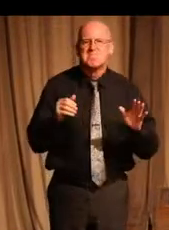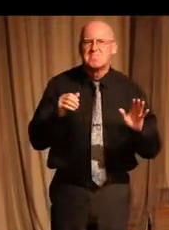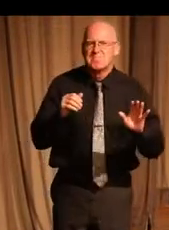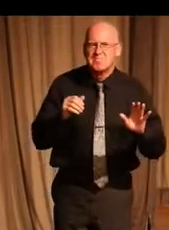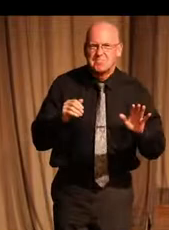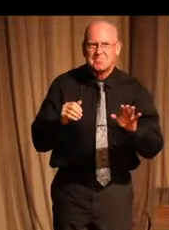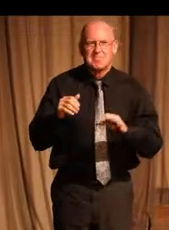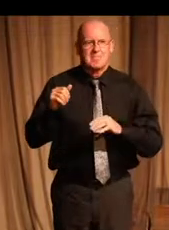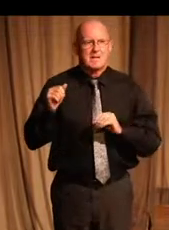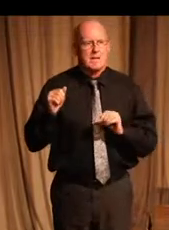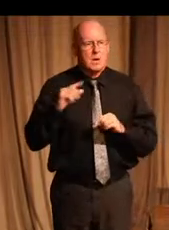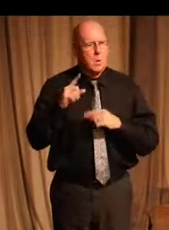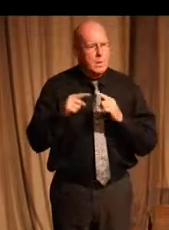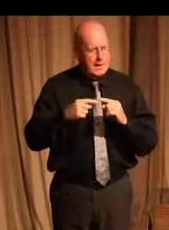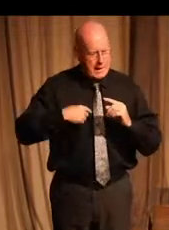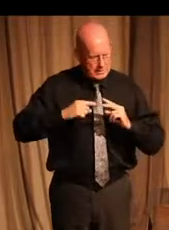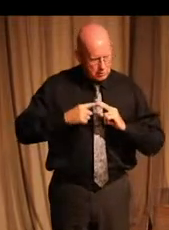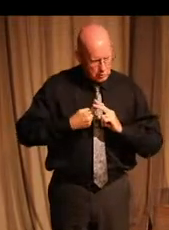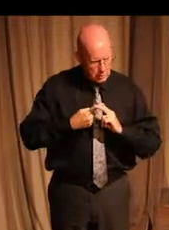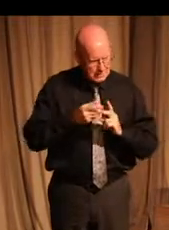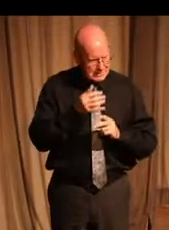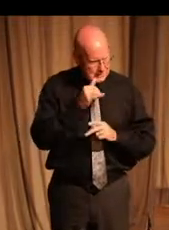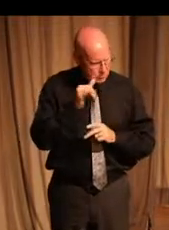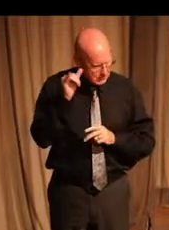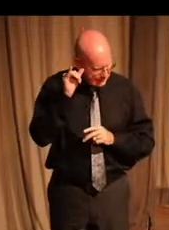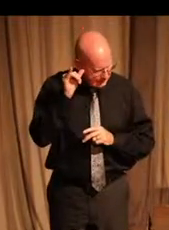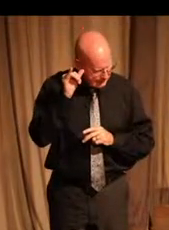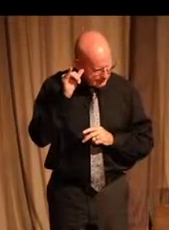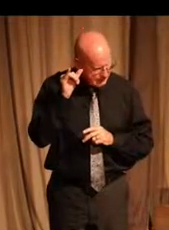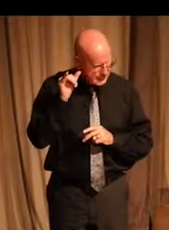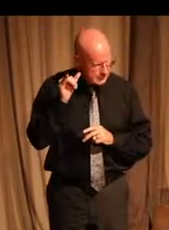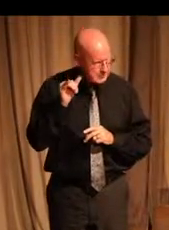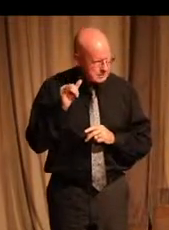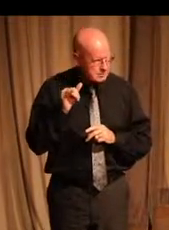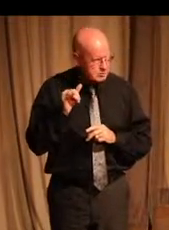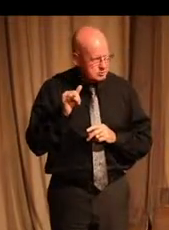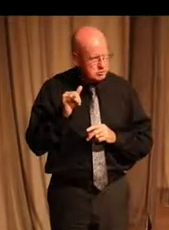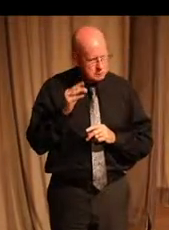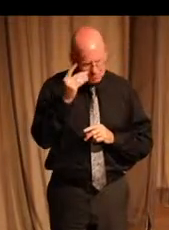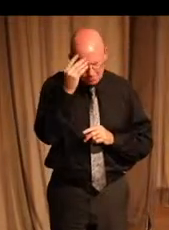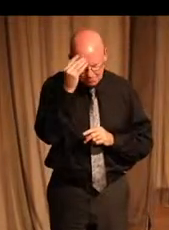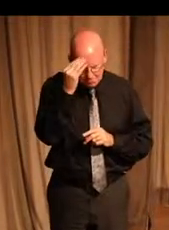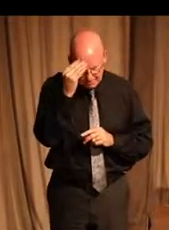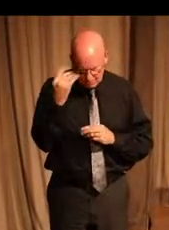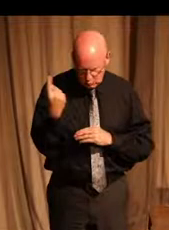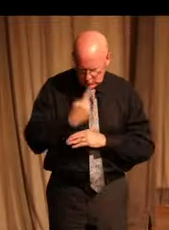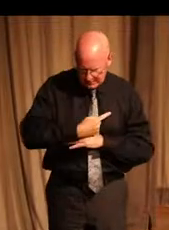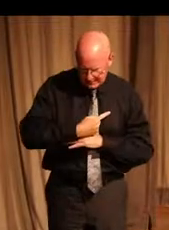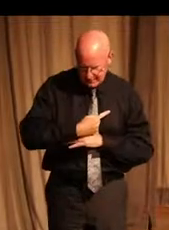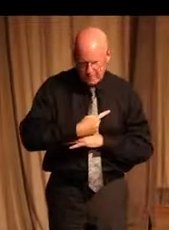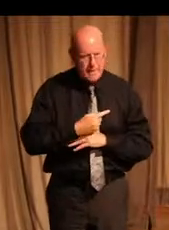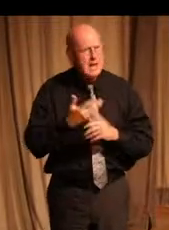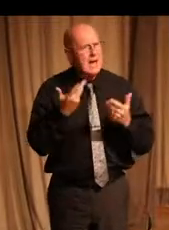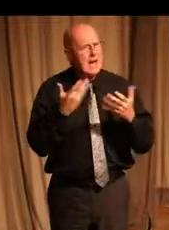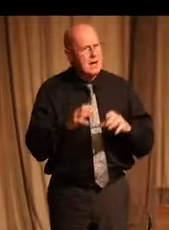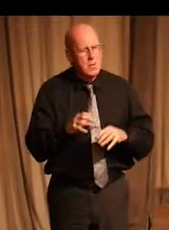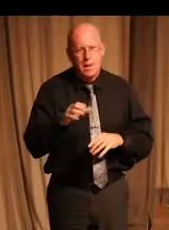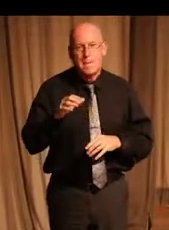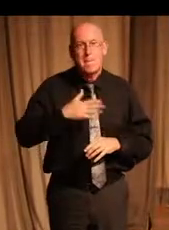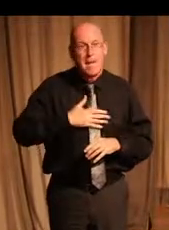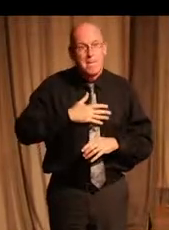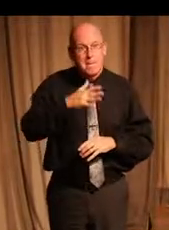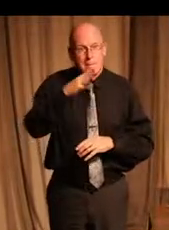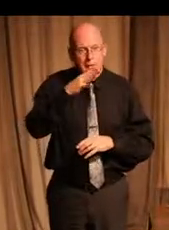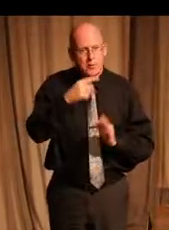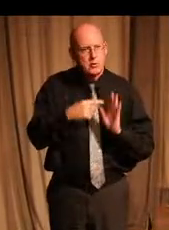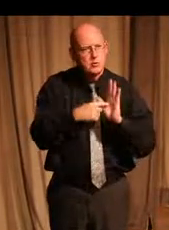to that's why when I started yesterday the presentation, I said I don't want Sarah to be